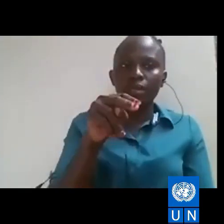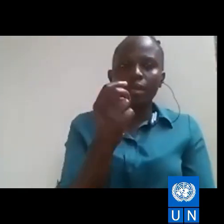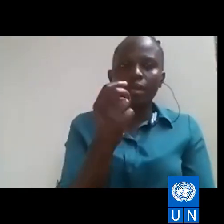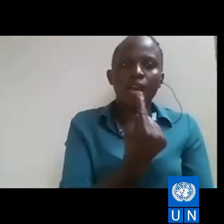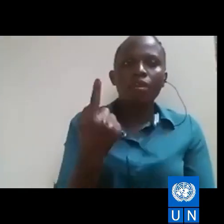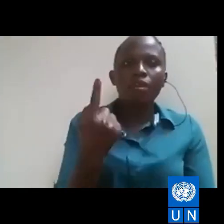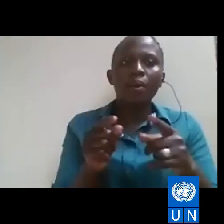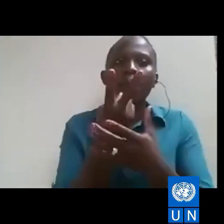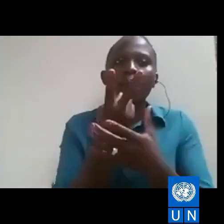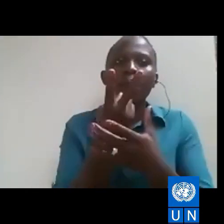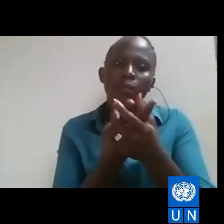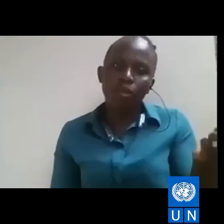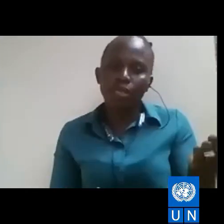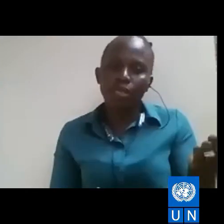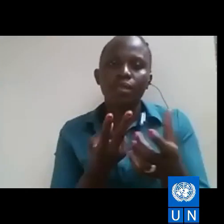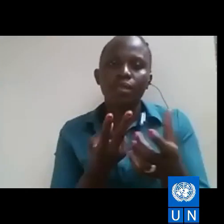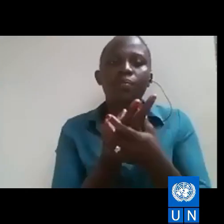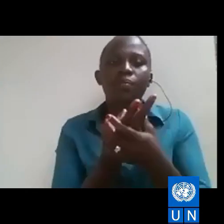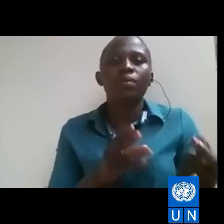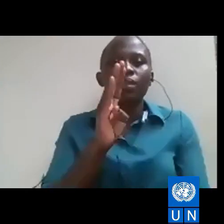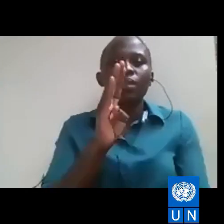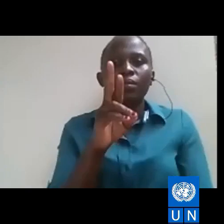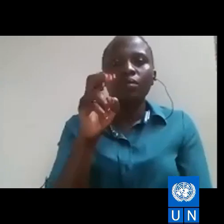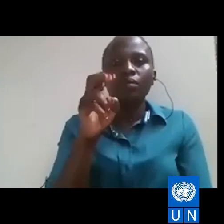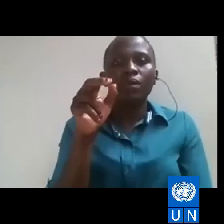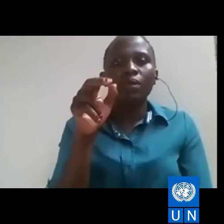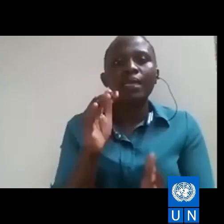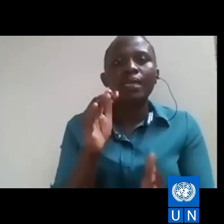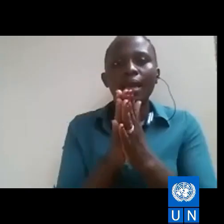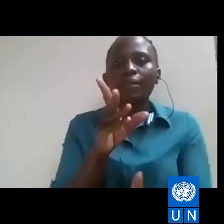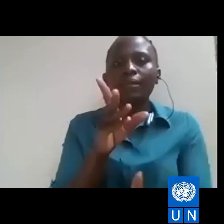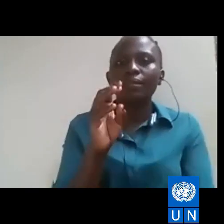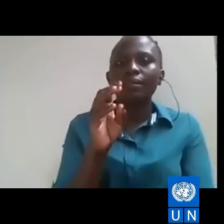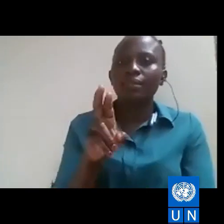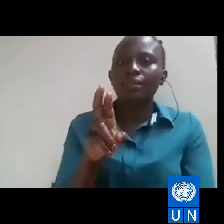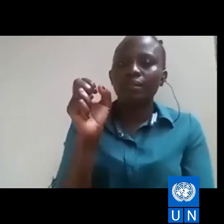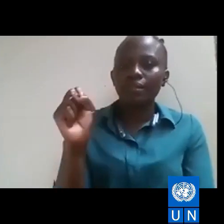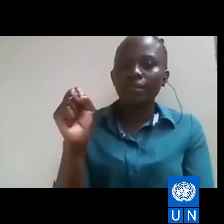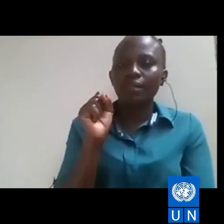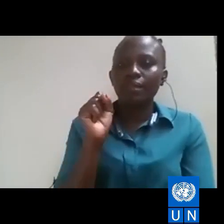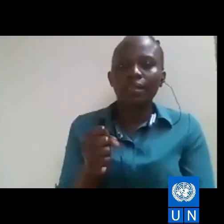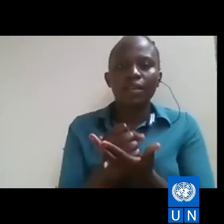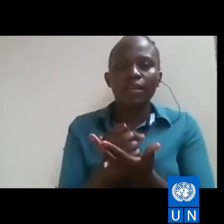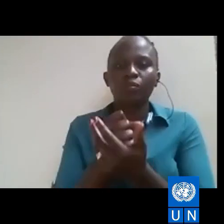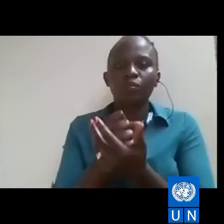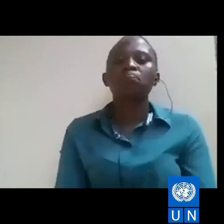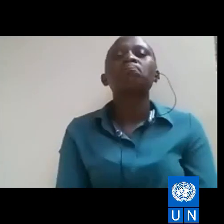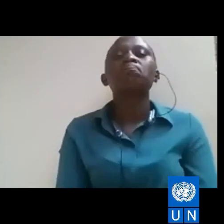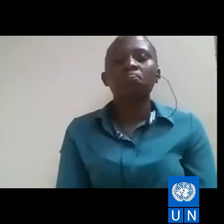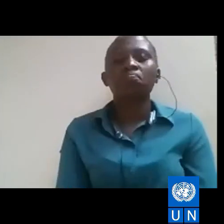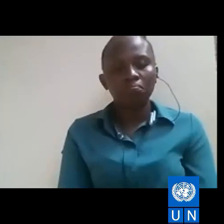Both Bana and Phyllis, if you could please kindly help us. It takes two to tango.